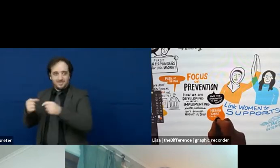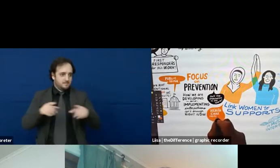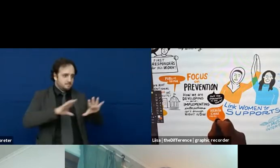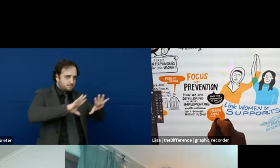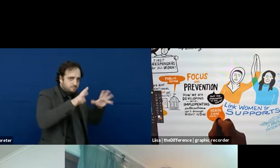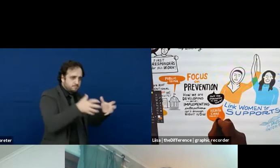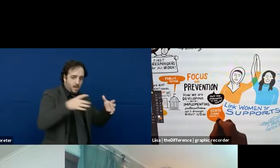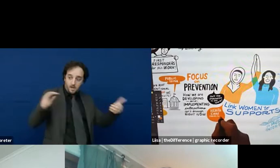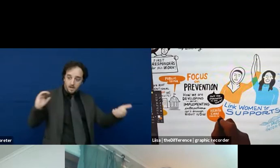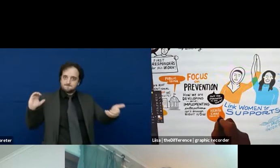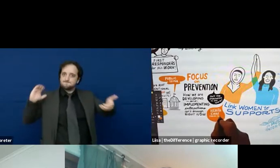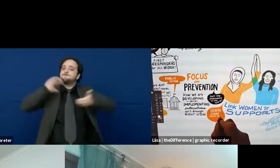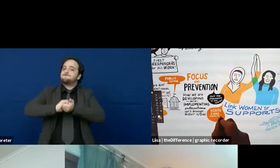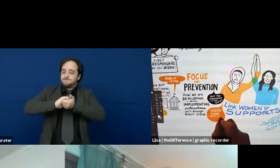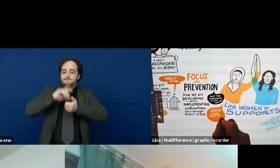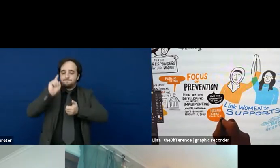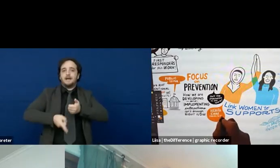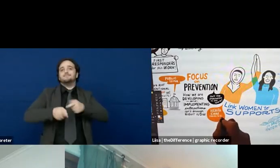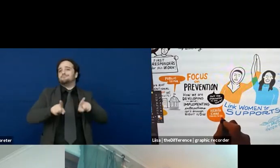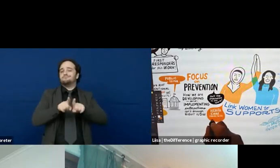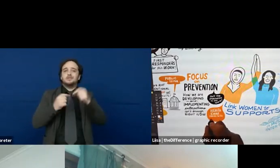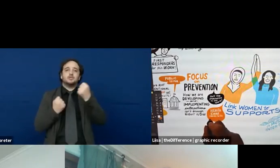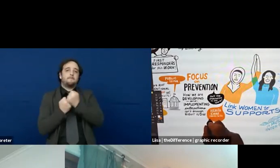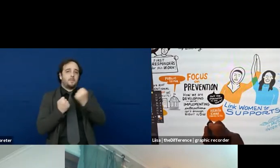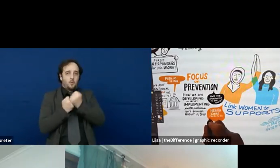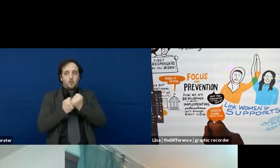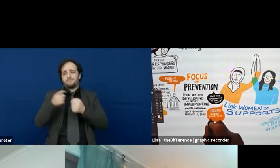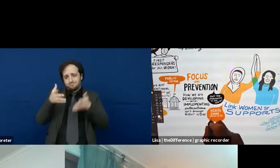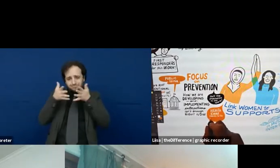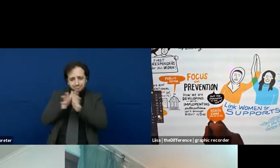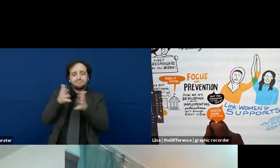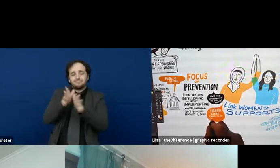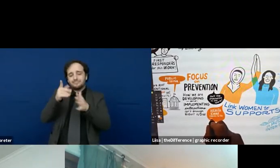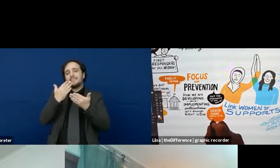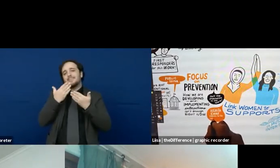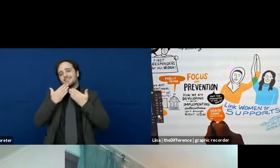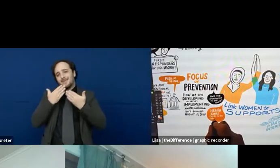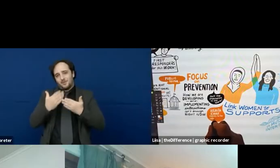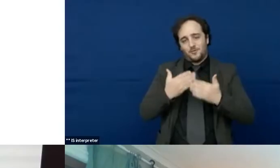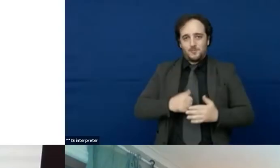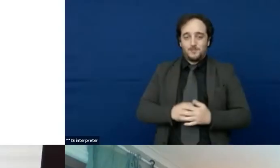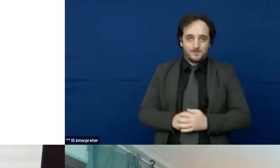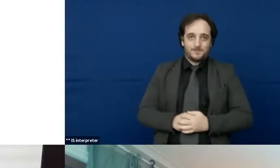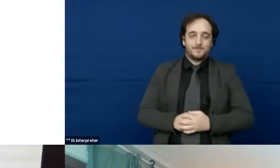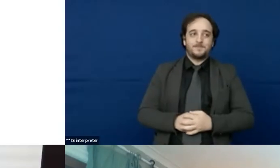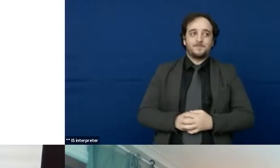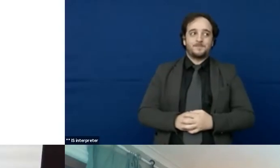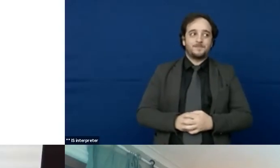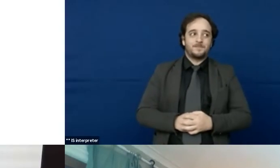we're having our second poll question. Can we